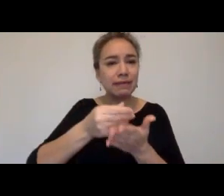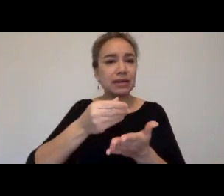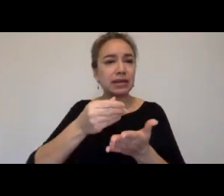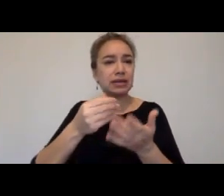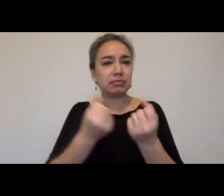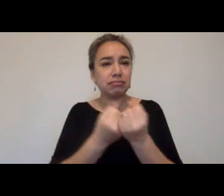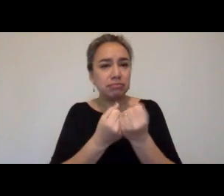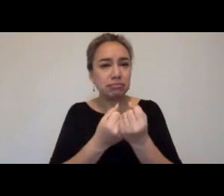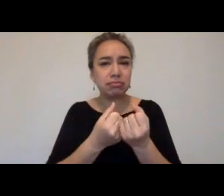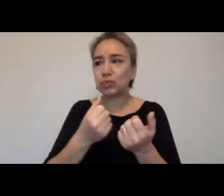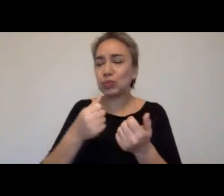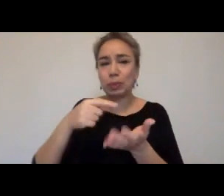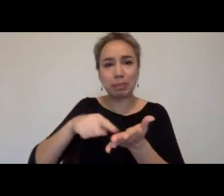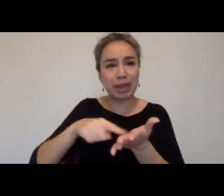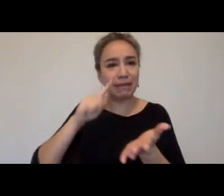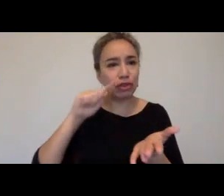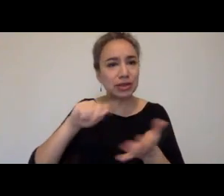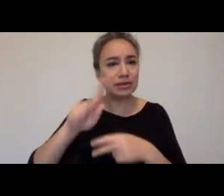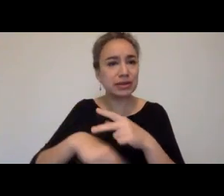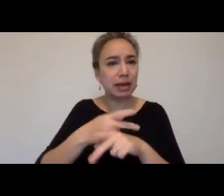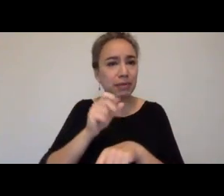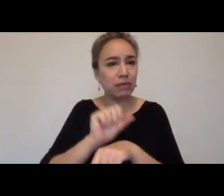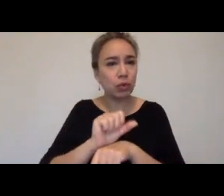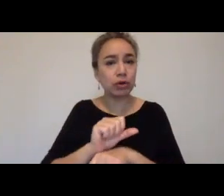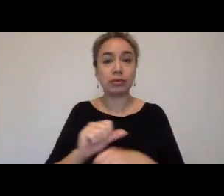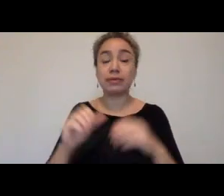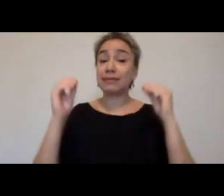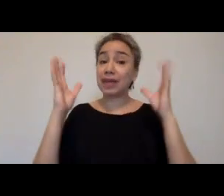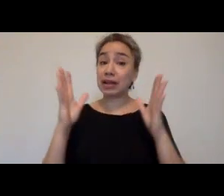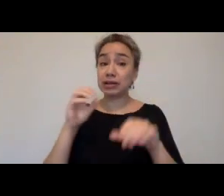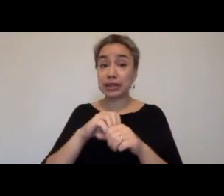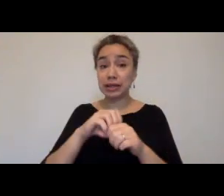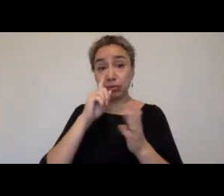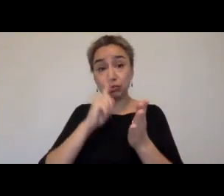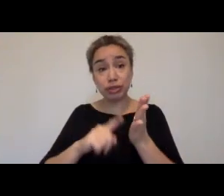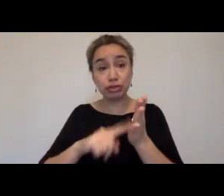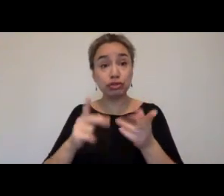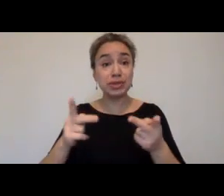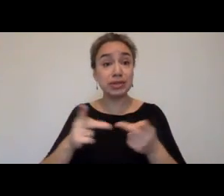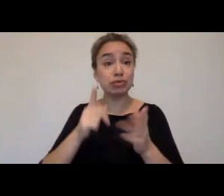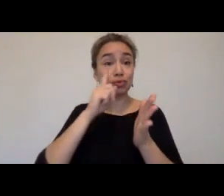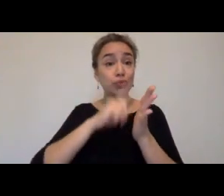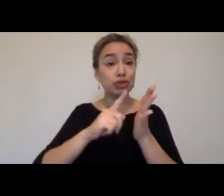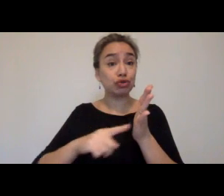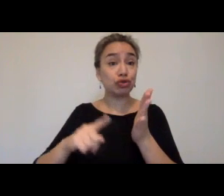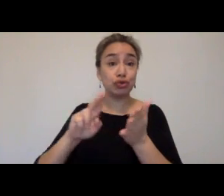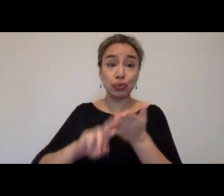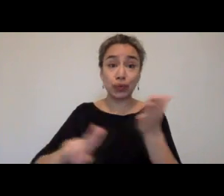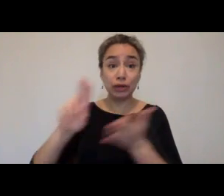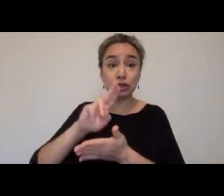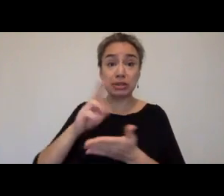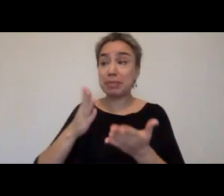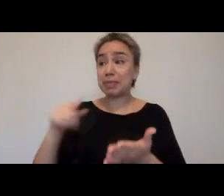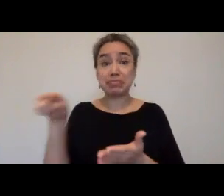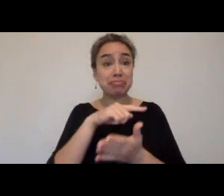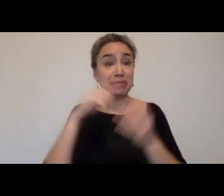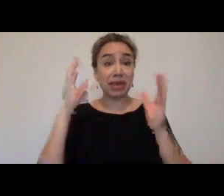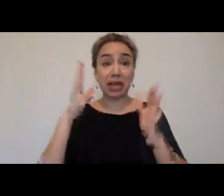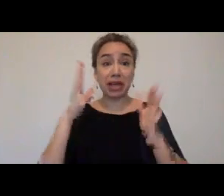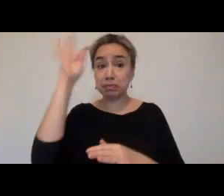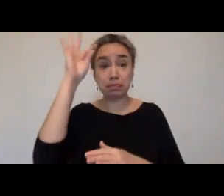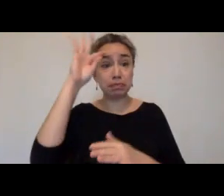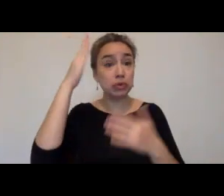Many faculty who are in research positions at research institutions may not even be aware that their institutions